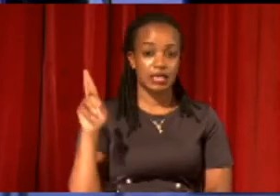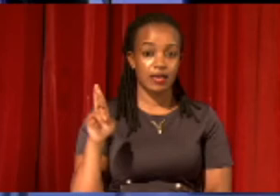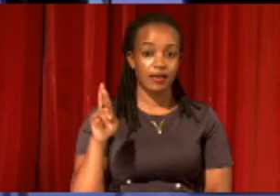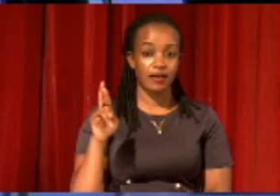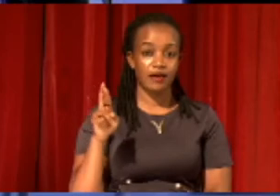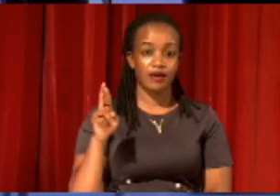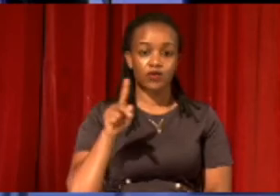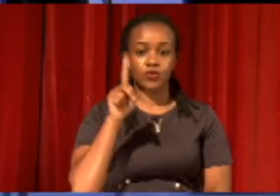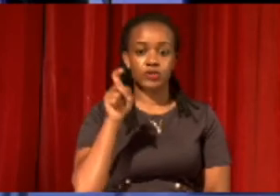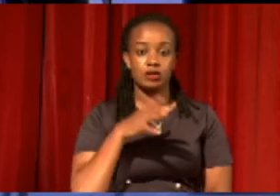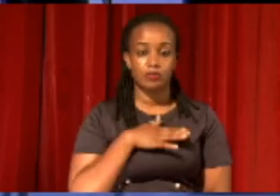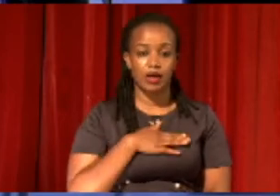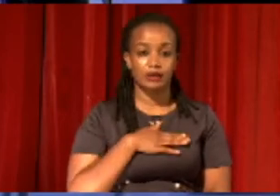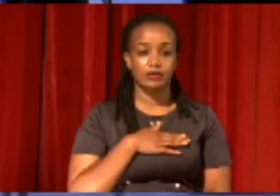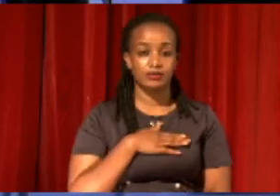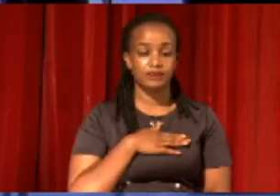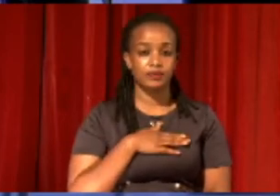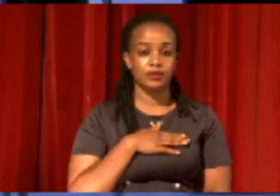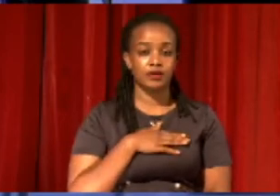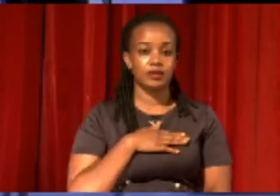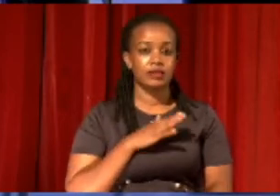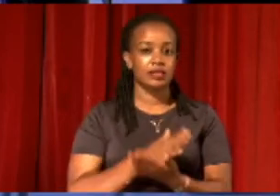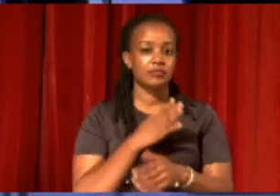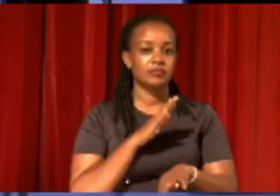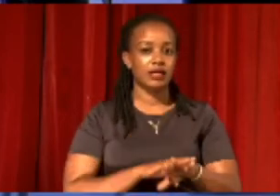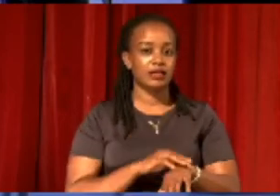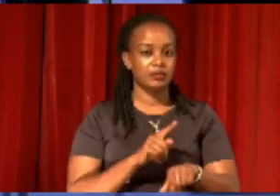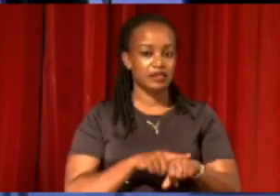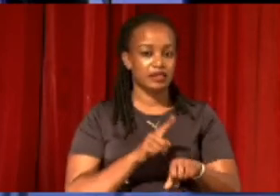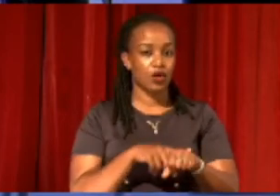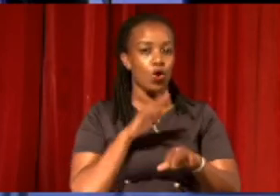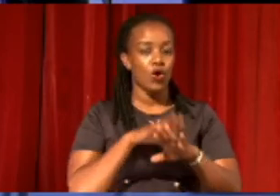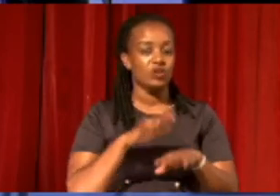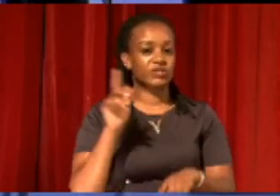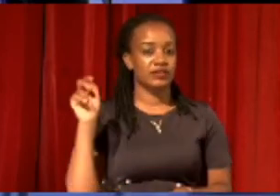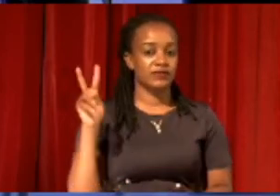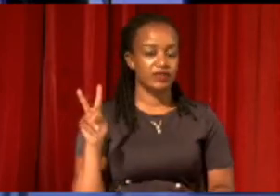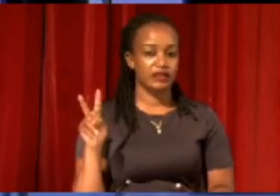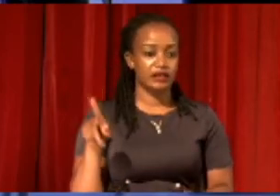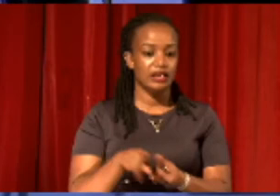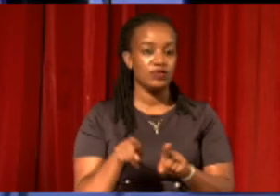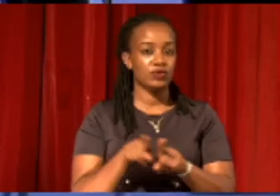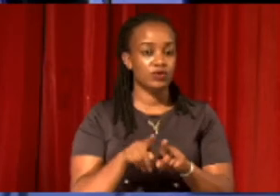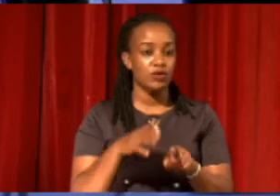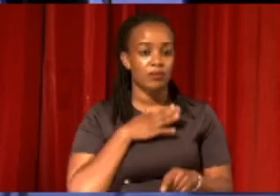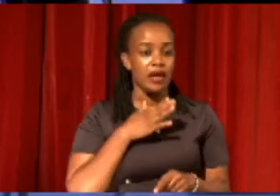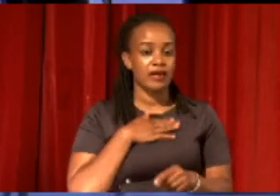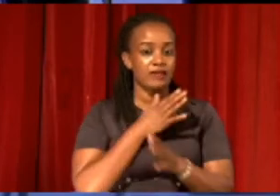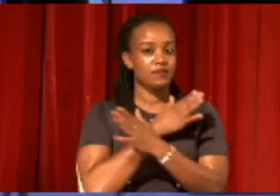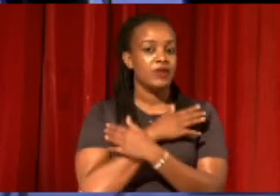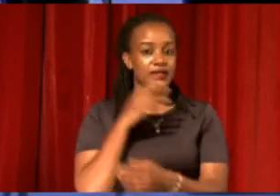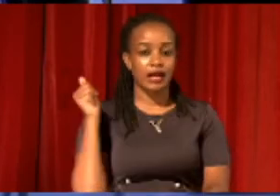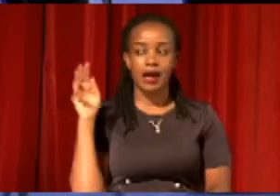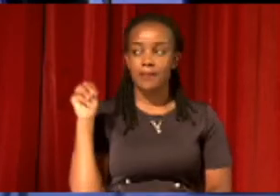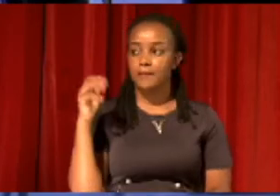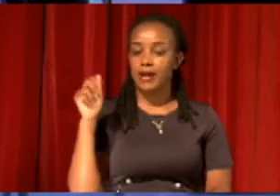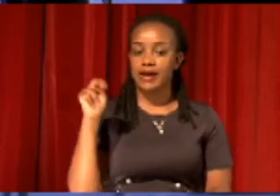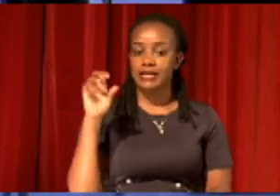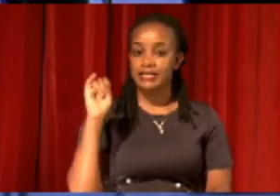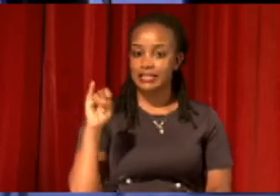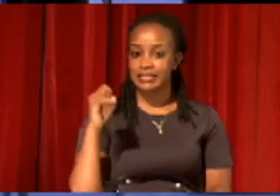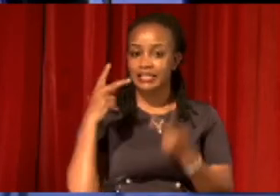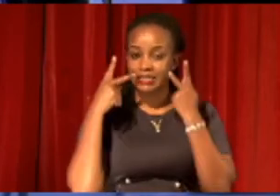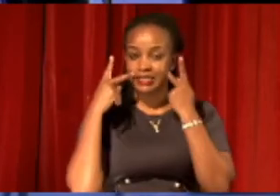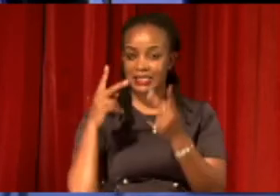My question is this. Sometimes on TV, and even my friend Amani sees this, You see somebody